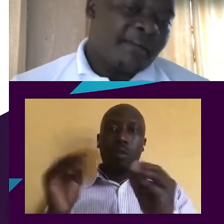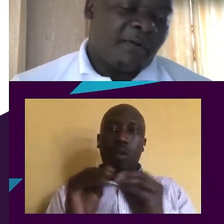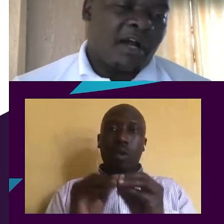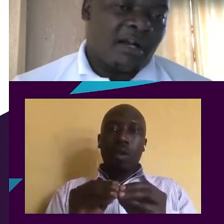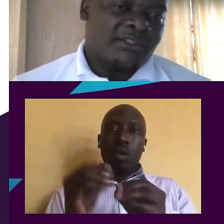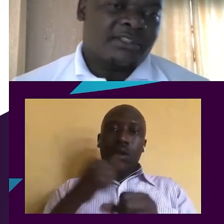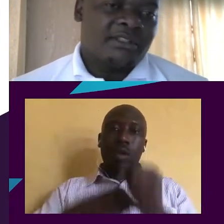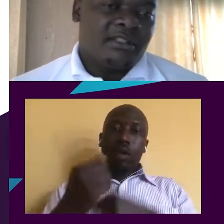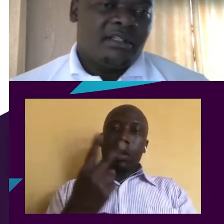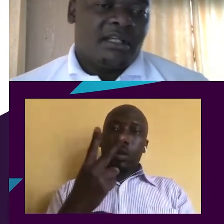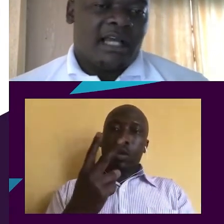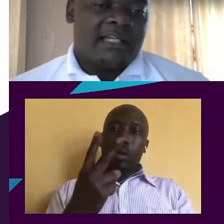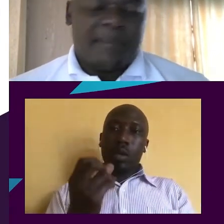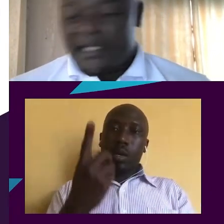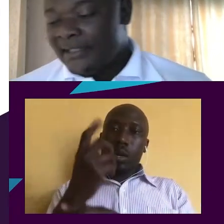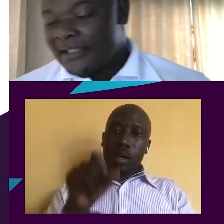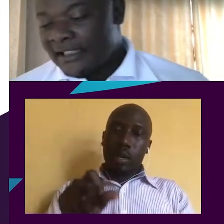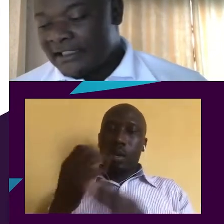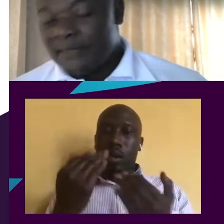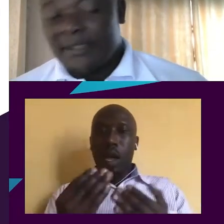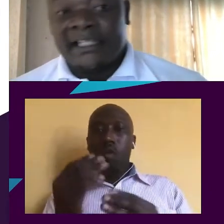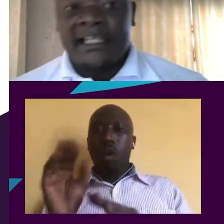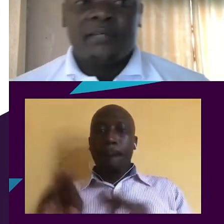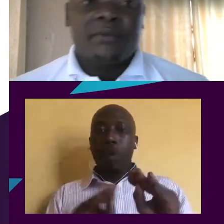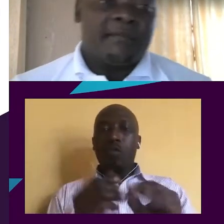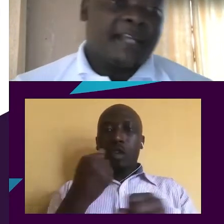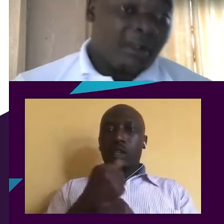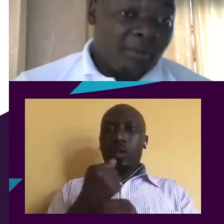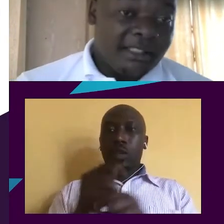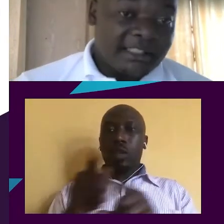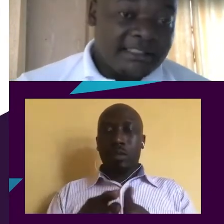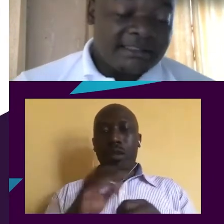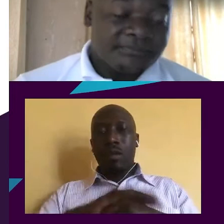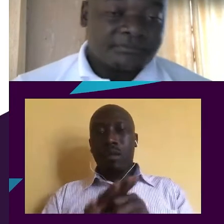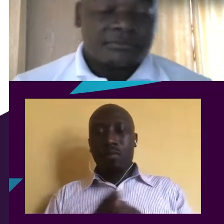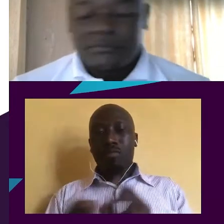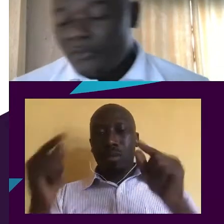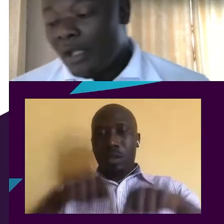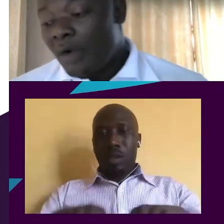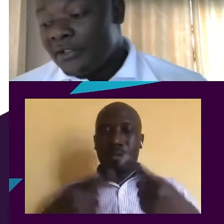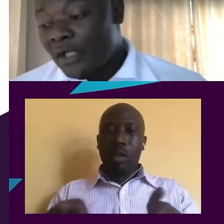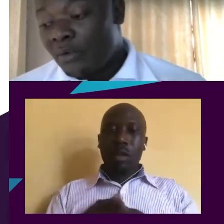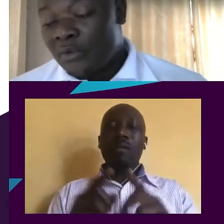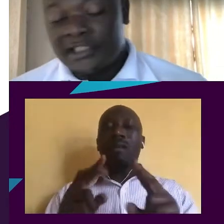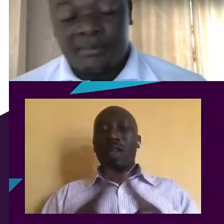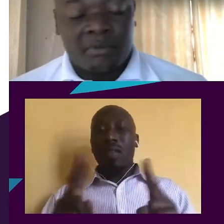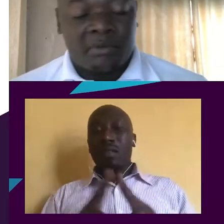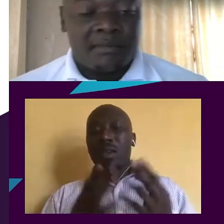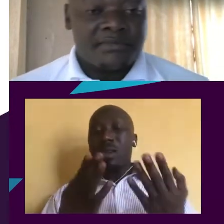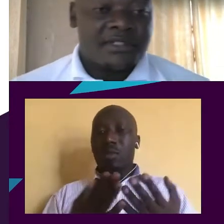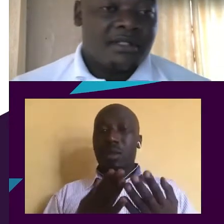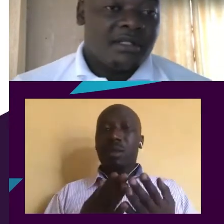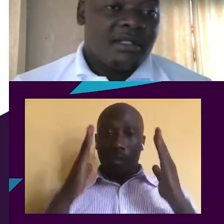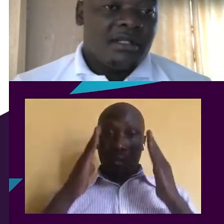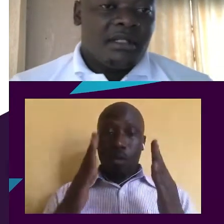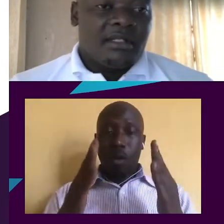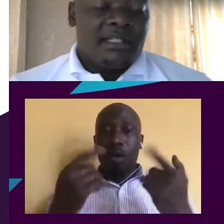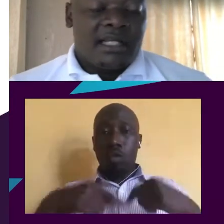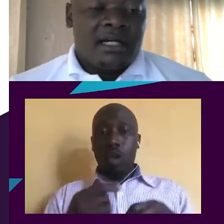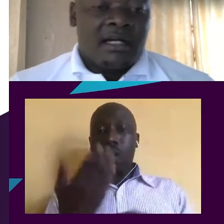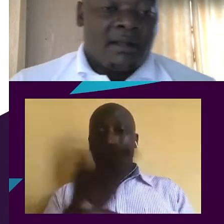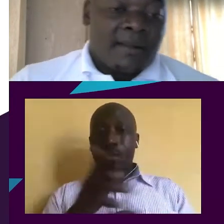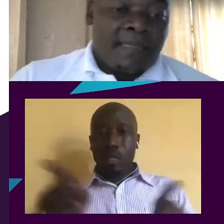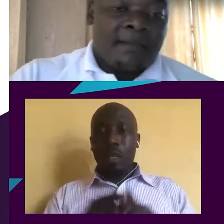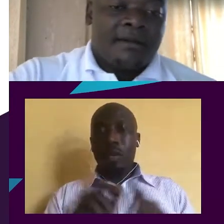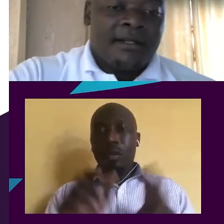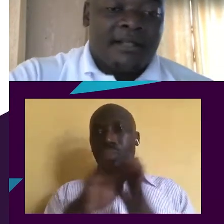So we are going for girls, the pandemic set in. But again, we are very committed. We shall do these programs.